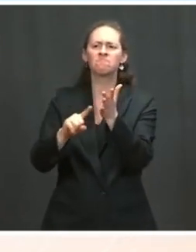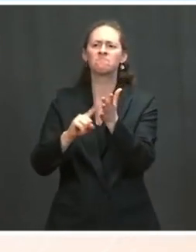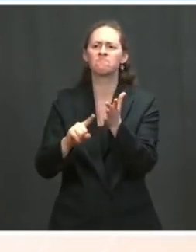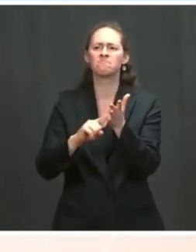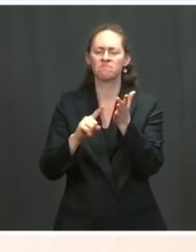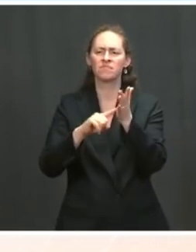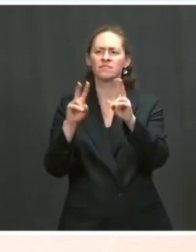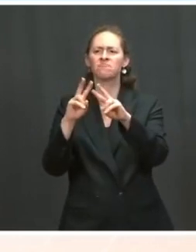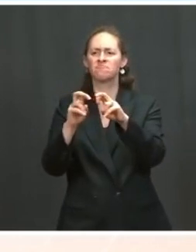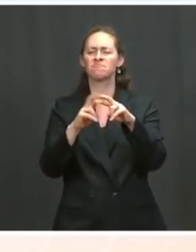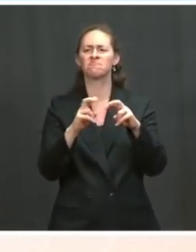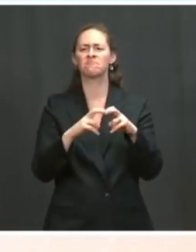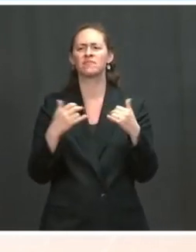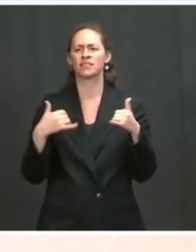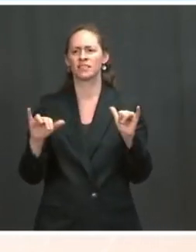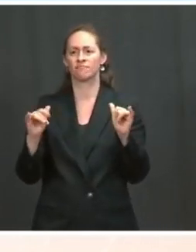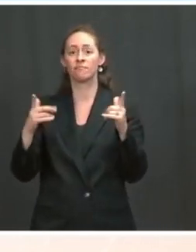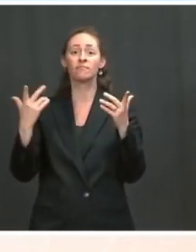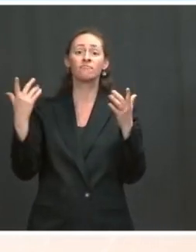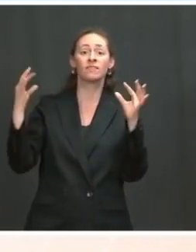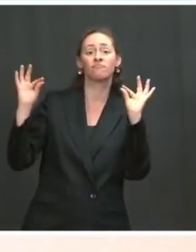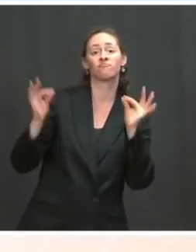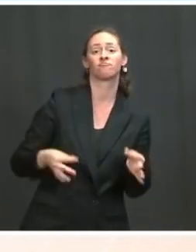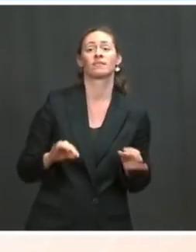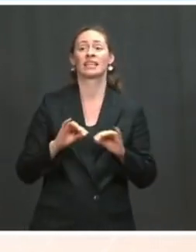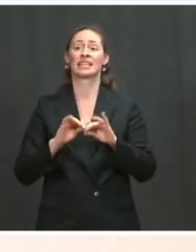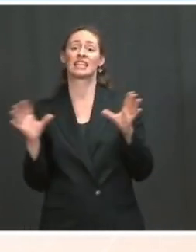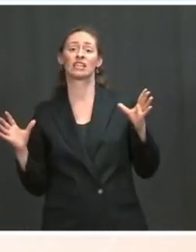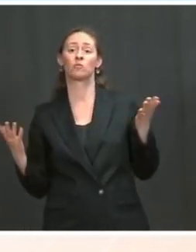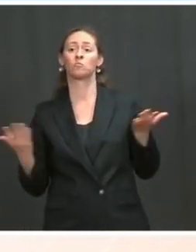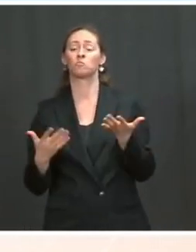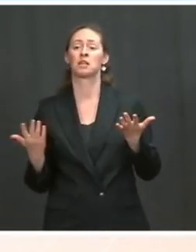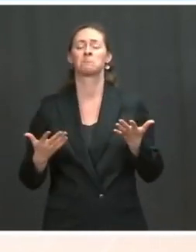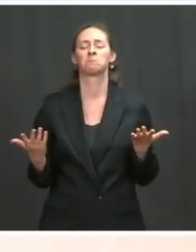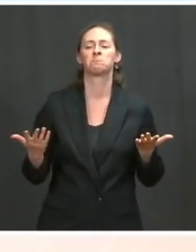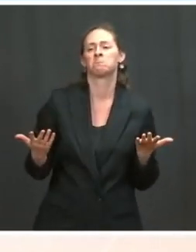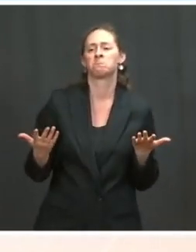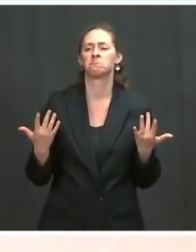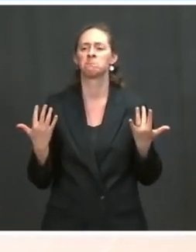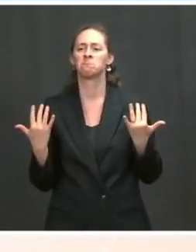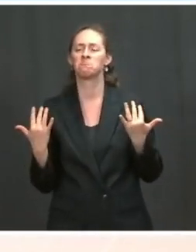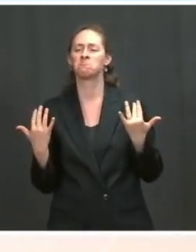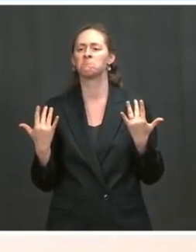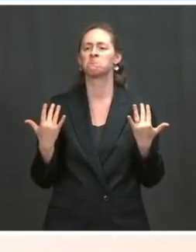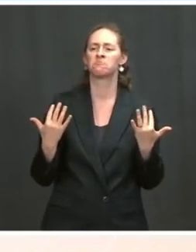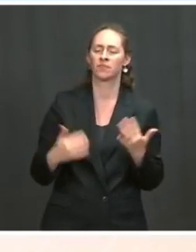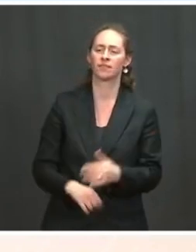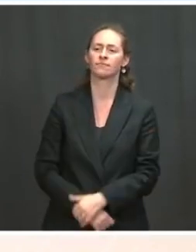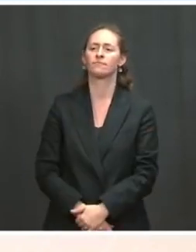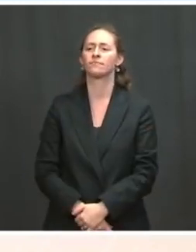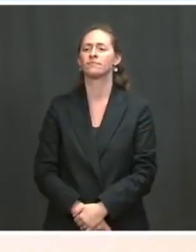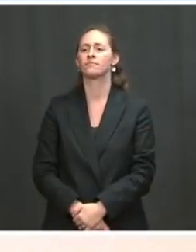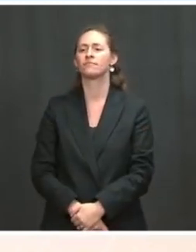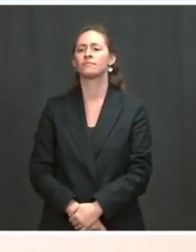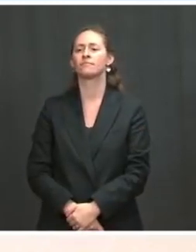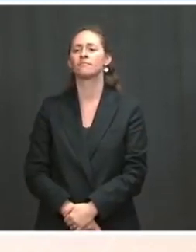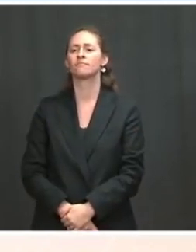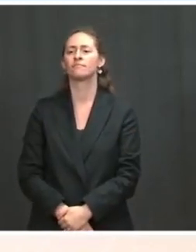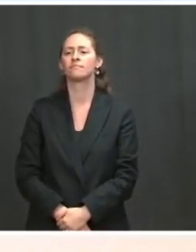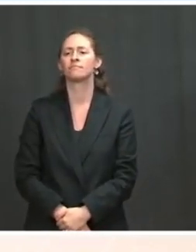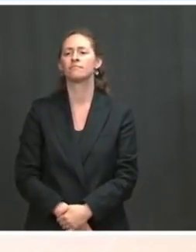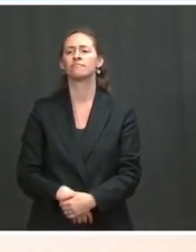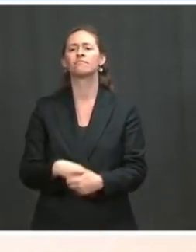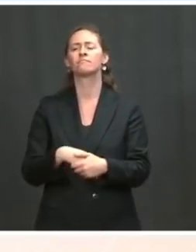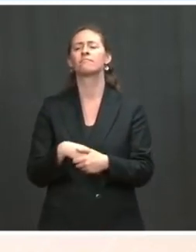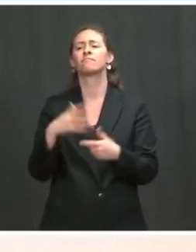conclusion phase, as I understand, and as I think they've commented from their building. I will say that we take reports of incursions into